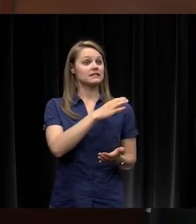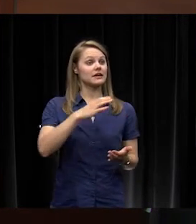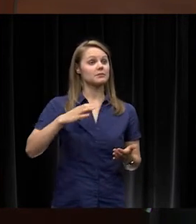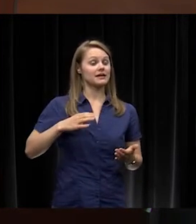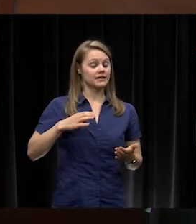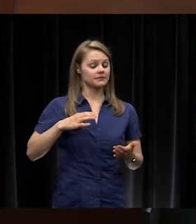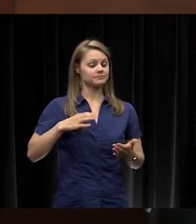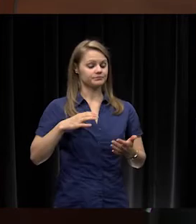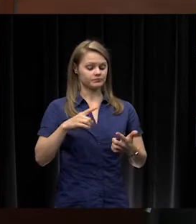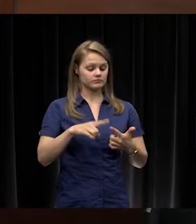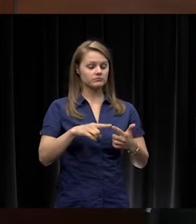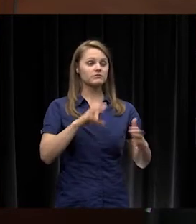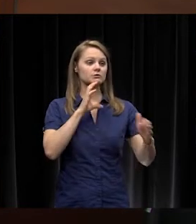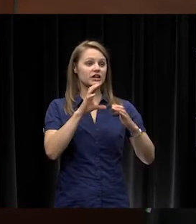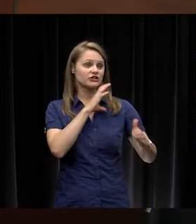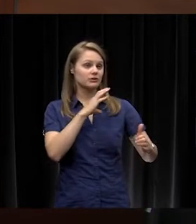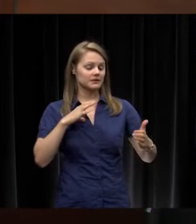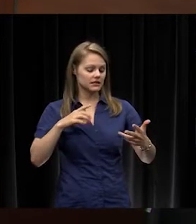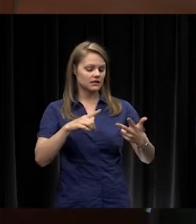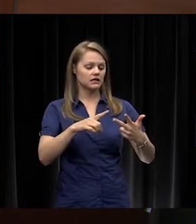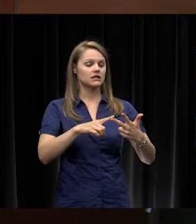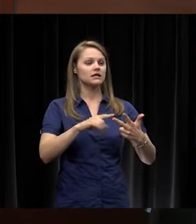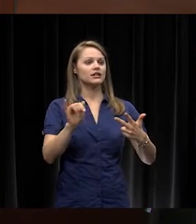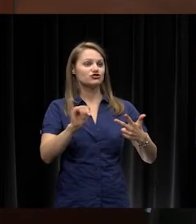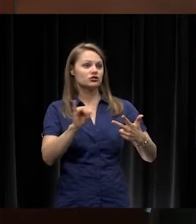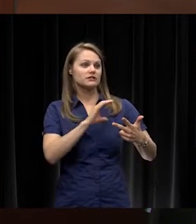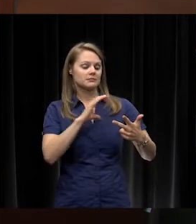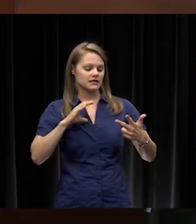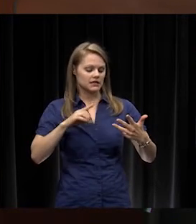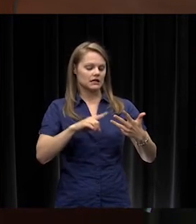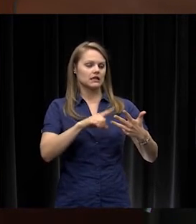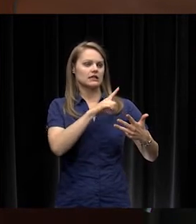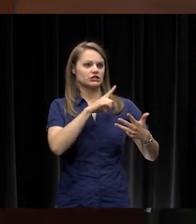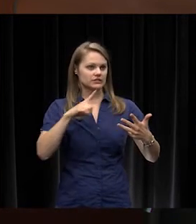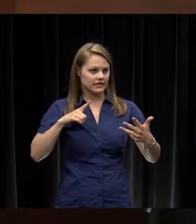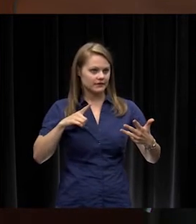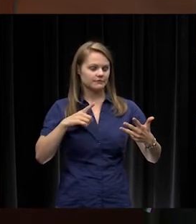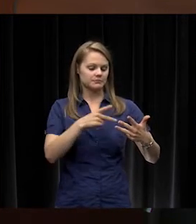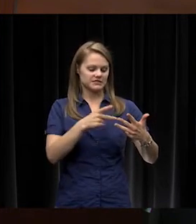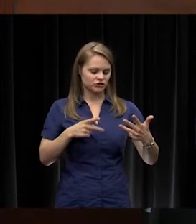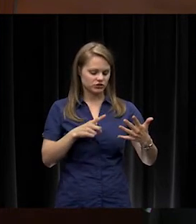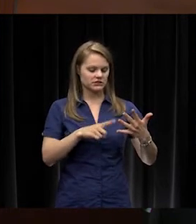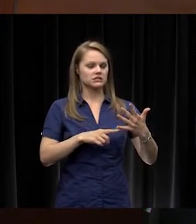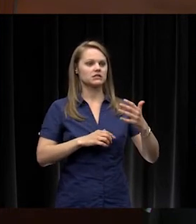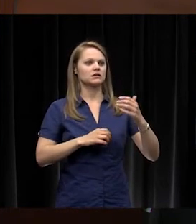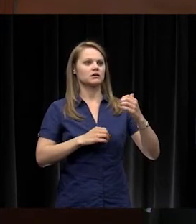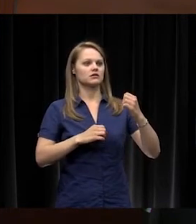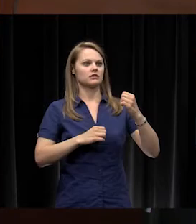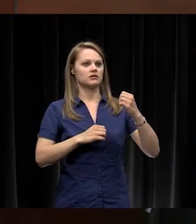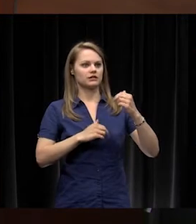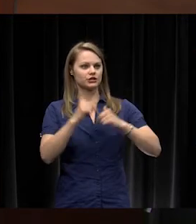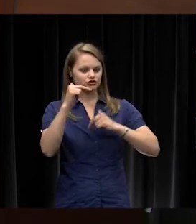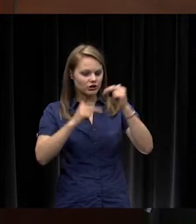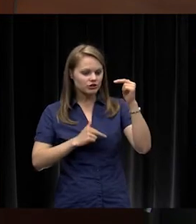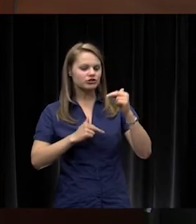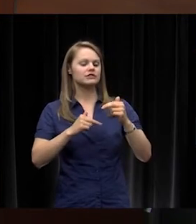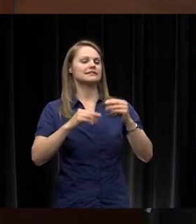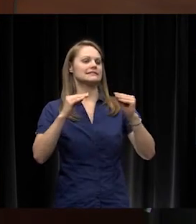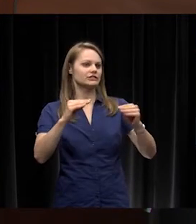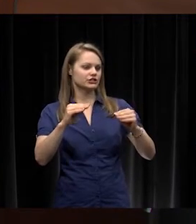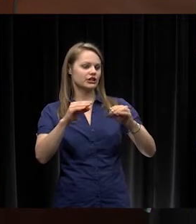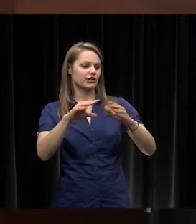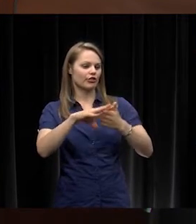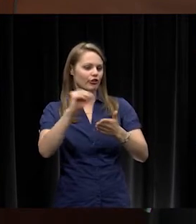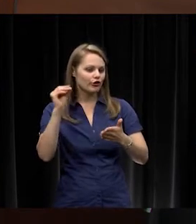There's a Finance Committee, Communication Committee, Insurance Committee, Legislative Positions, Construction and Facility Planning, Teaching and Learning,